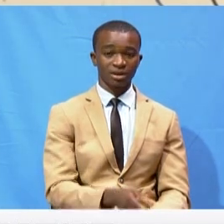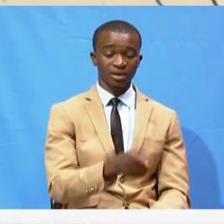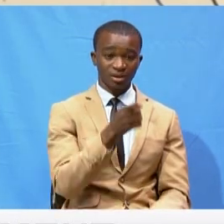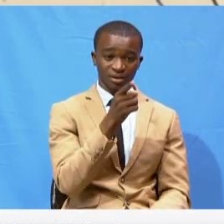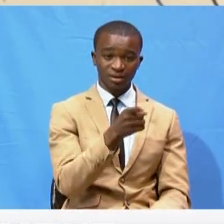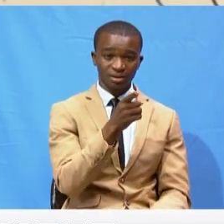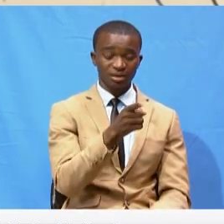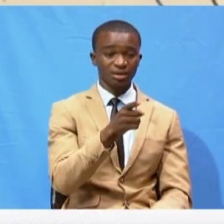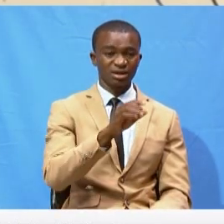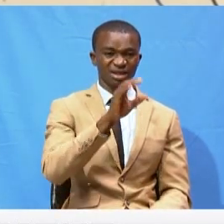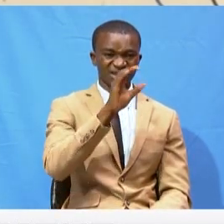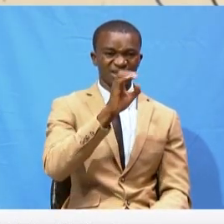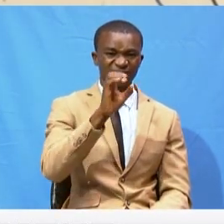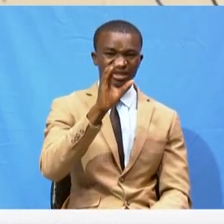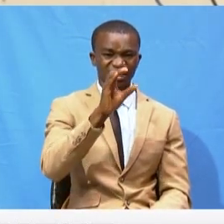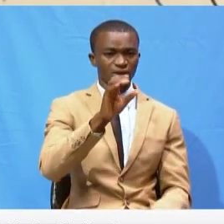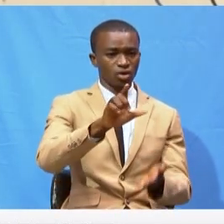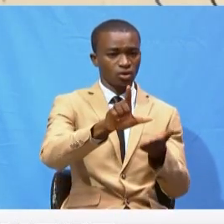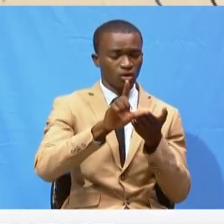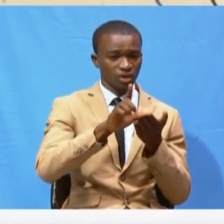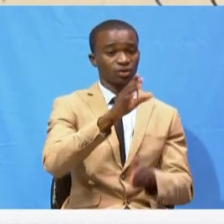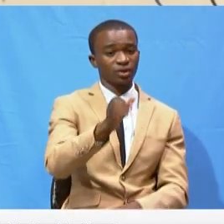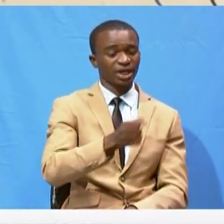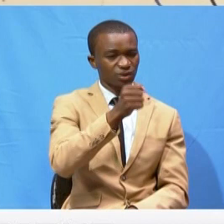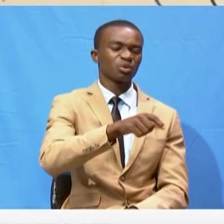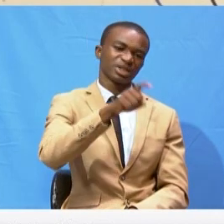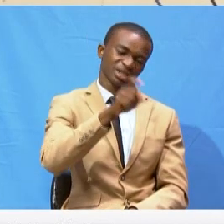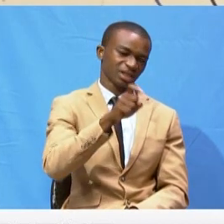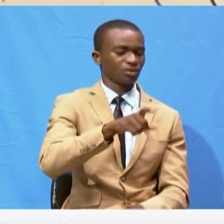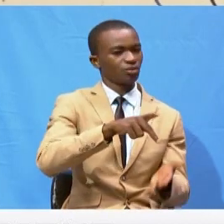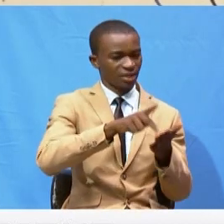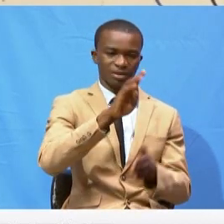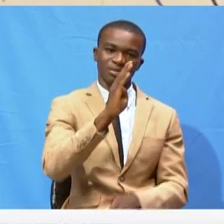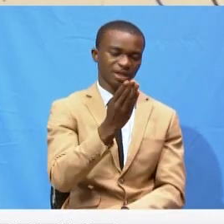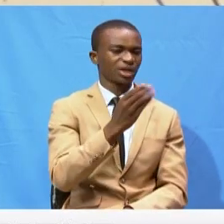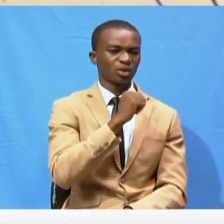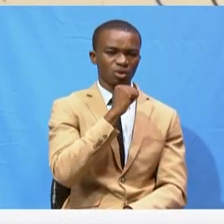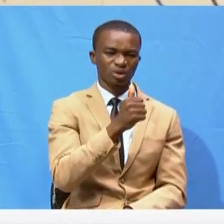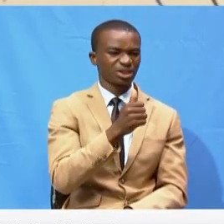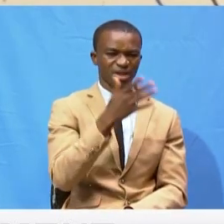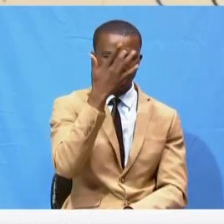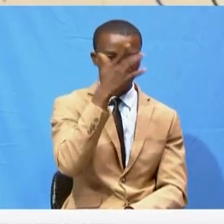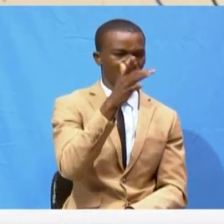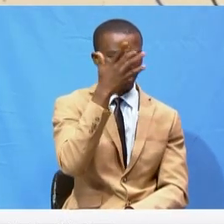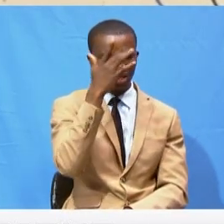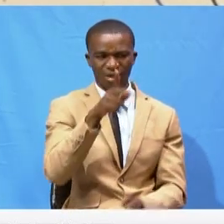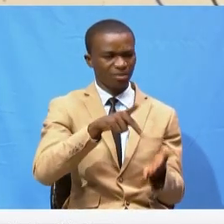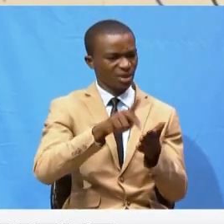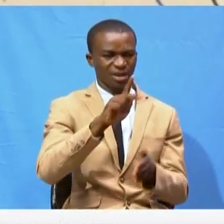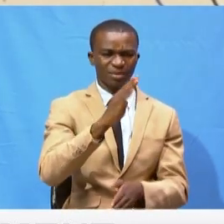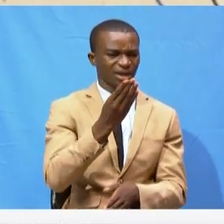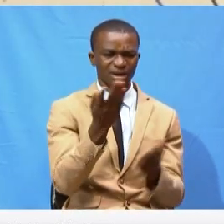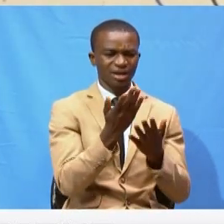when you're helped once, you take that for granted. Yeah, because you need their support